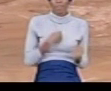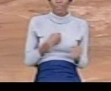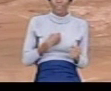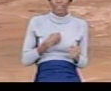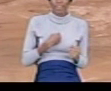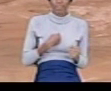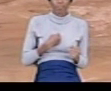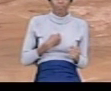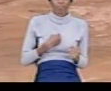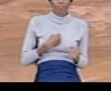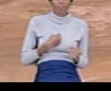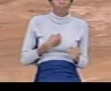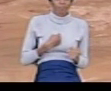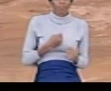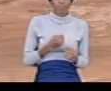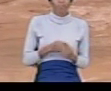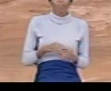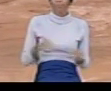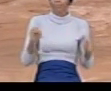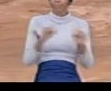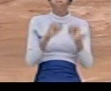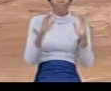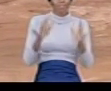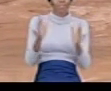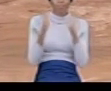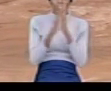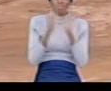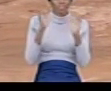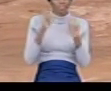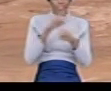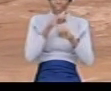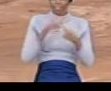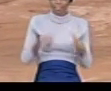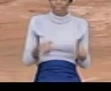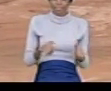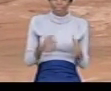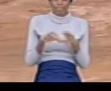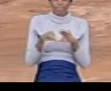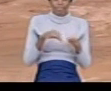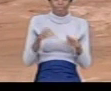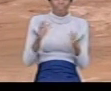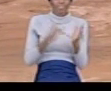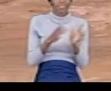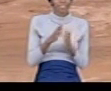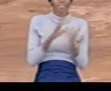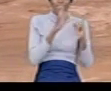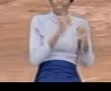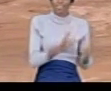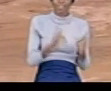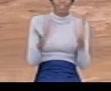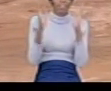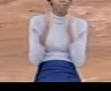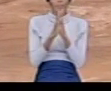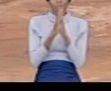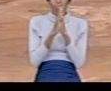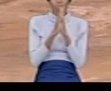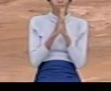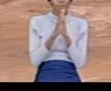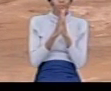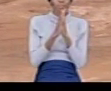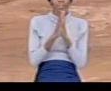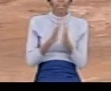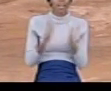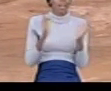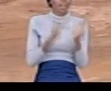me. Nothing prayer cannot do. Jesus answers prayers, nothing prayer cannot